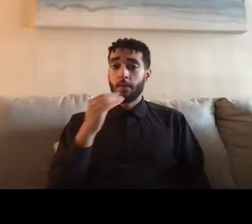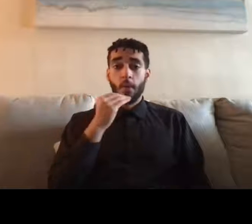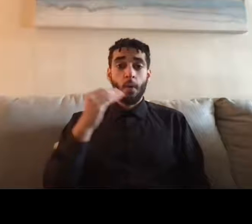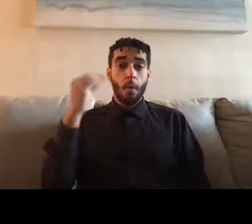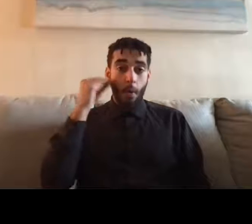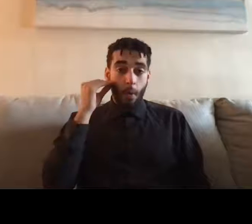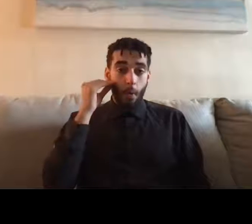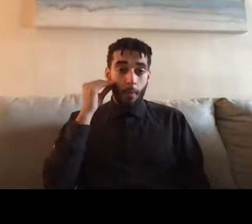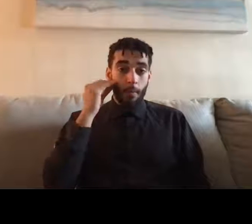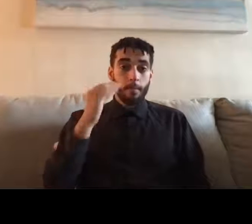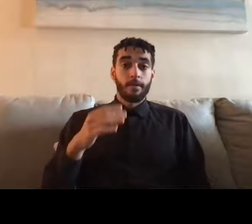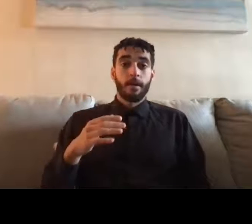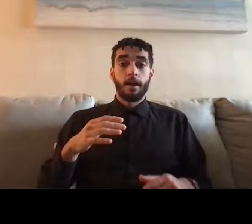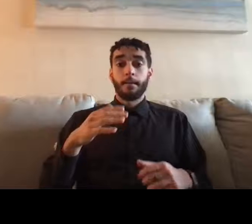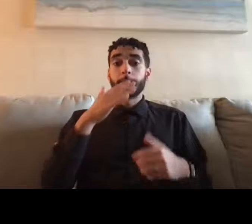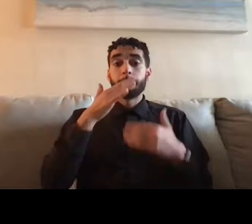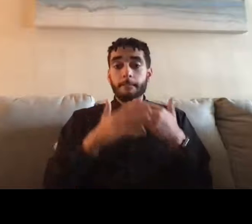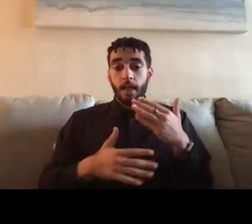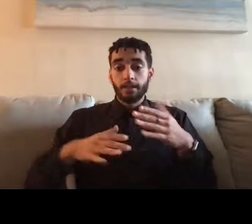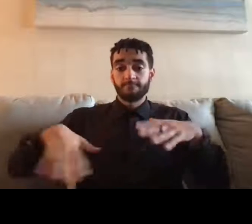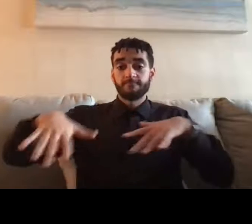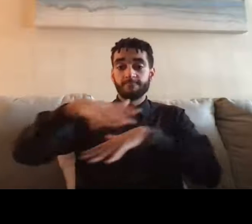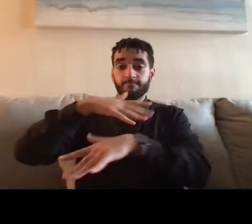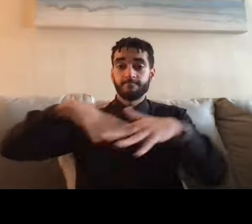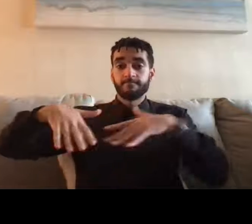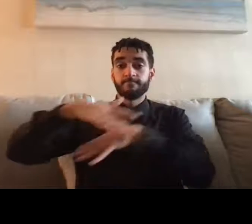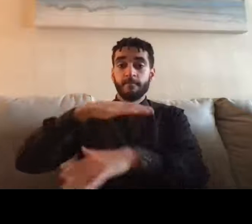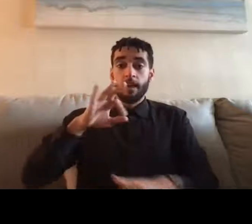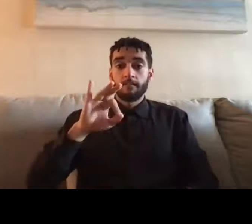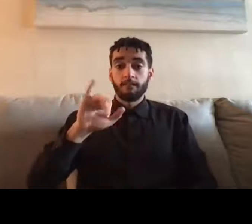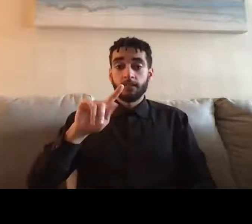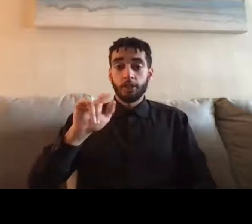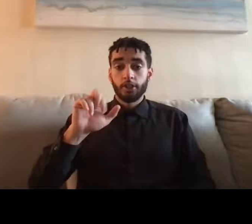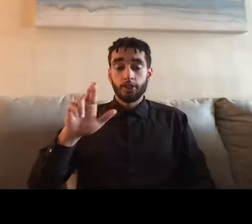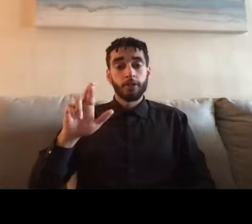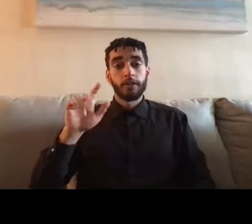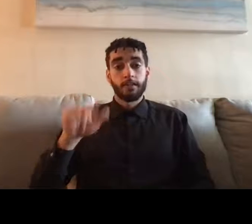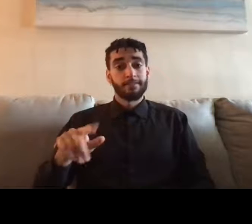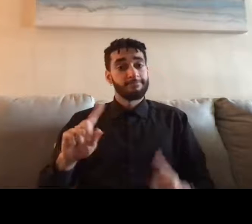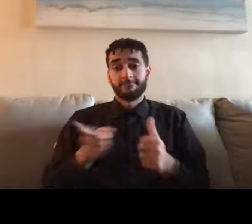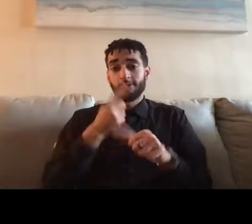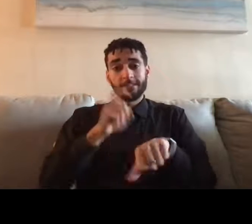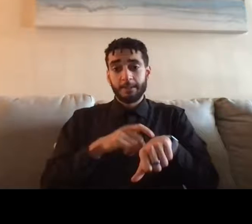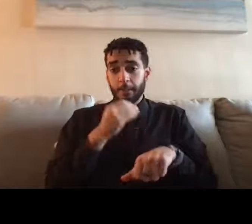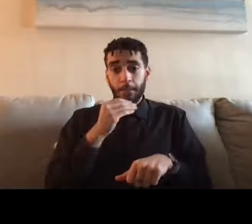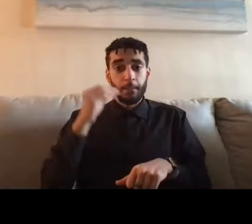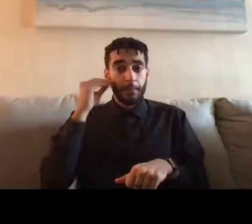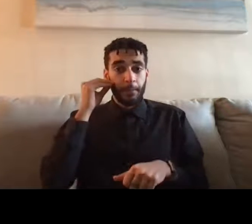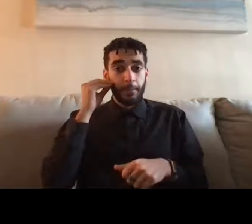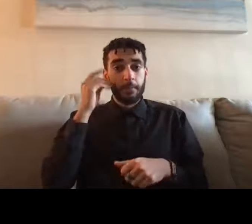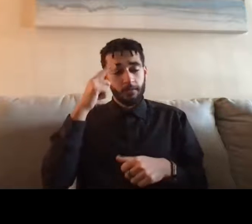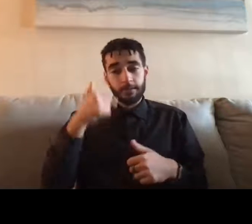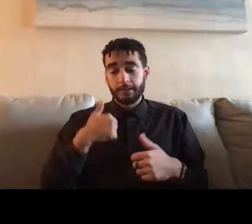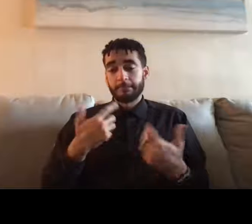hemodialysis, and it helped to have 2 physician sons who could help support that. But it was exhausting